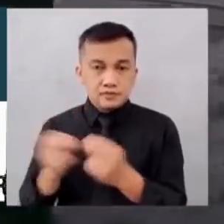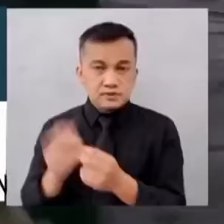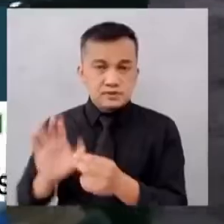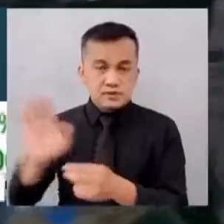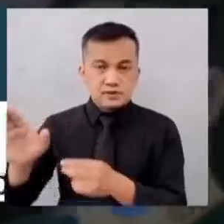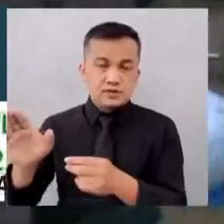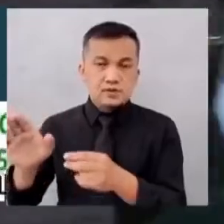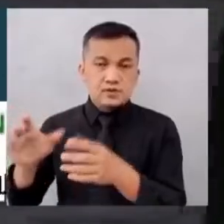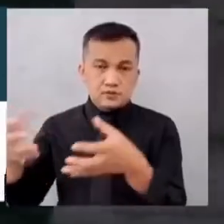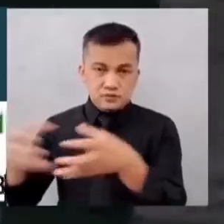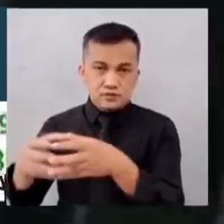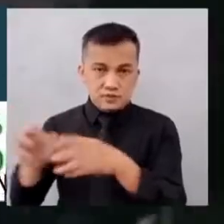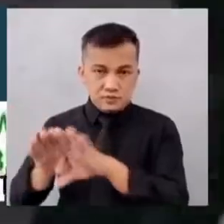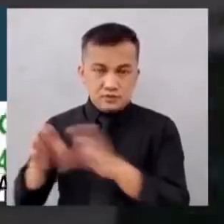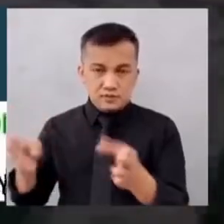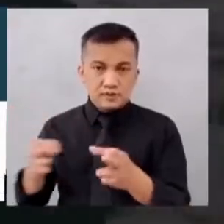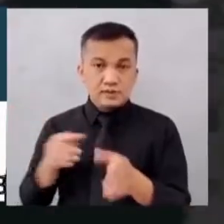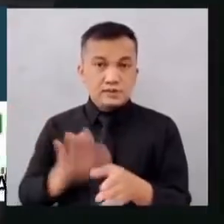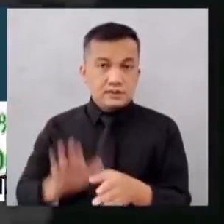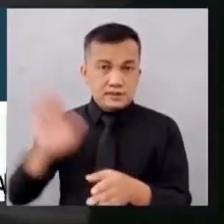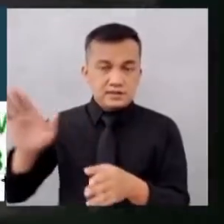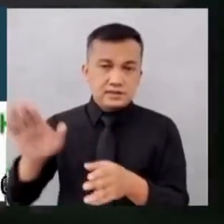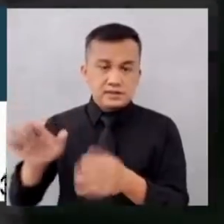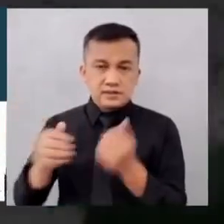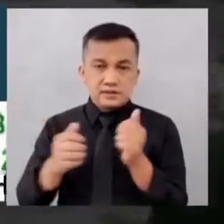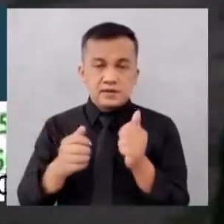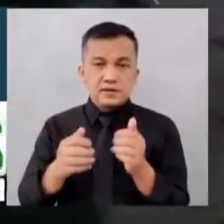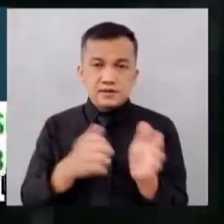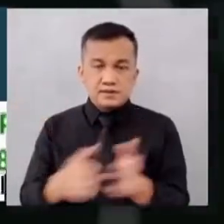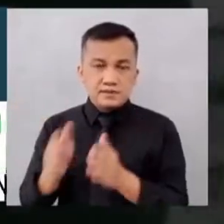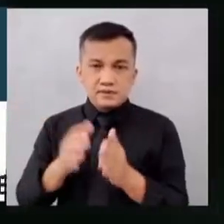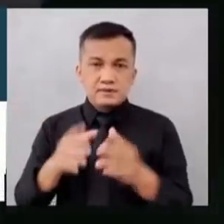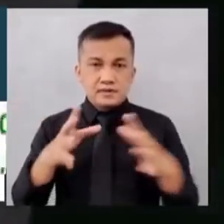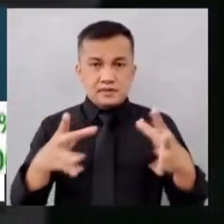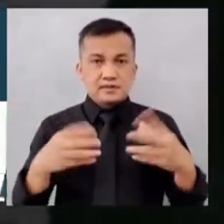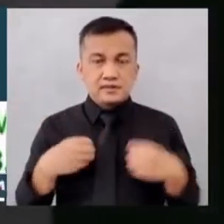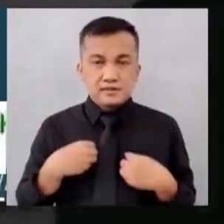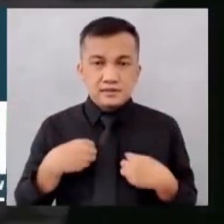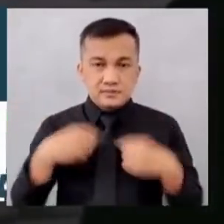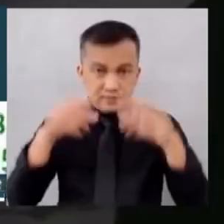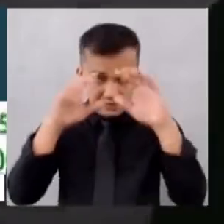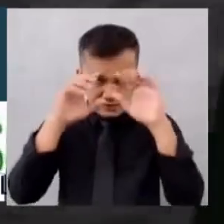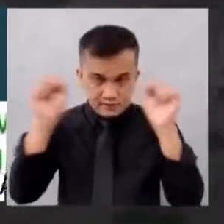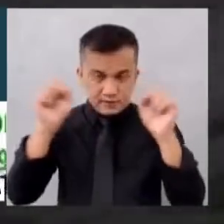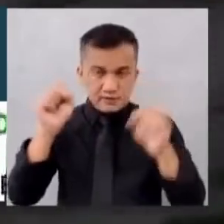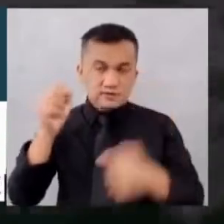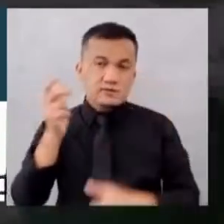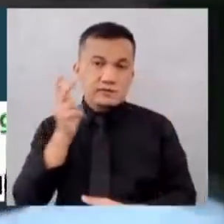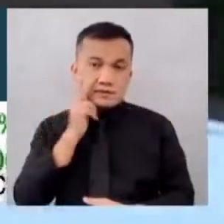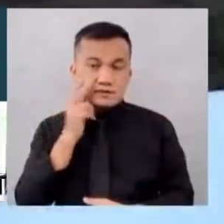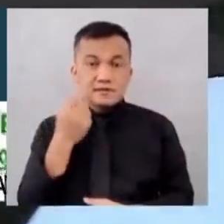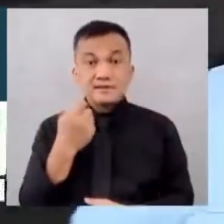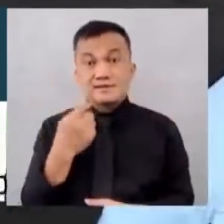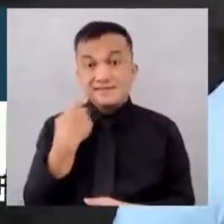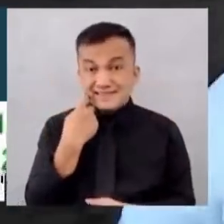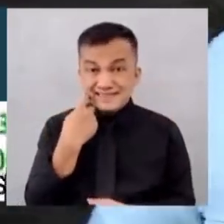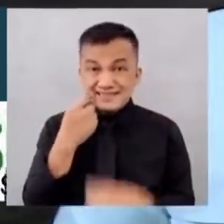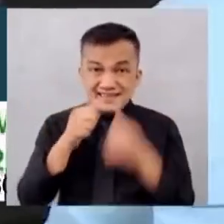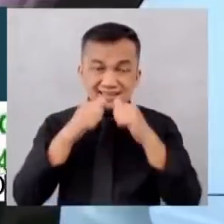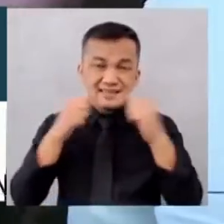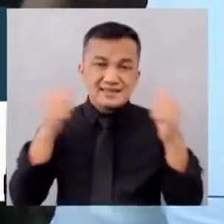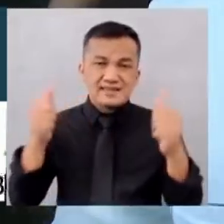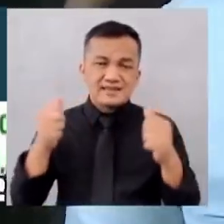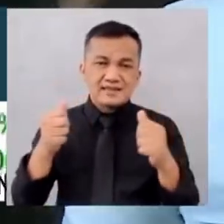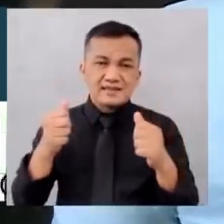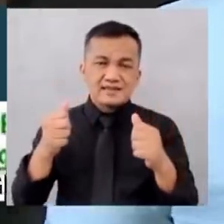is because they were planning to adopt President Rodrigo Duterte, who of course earlier announced his candidacy